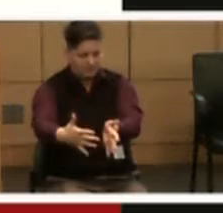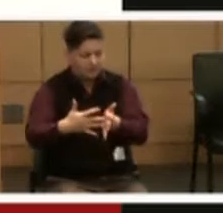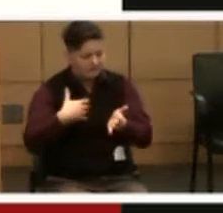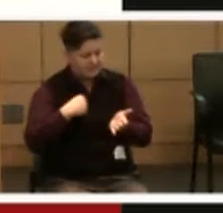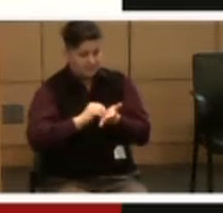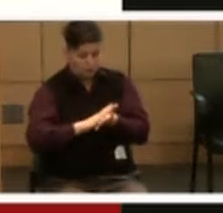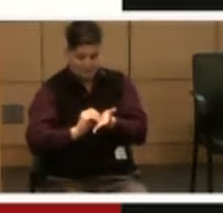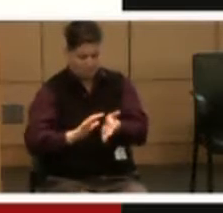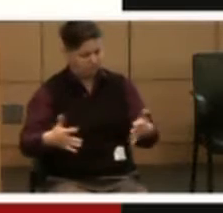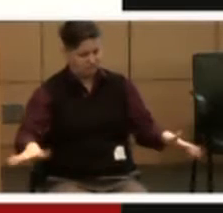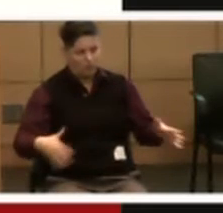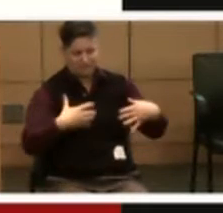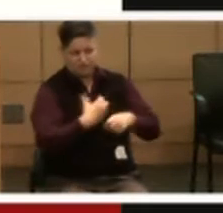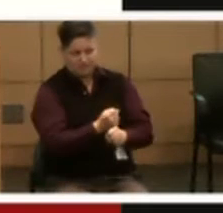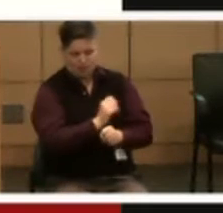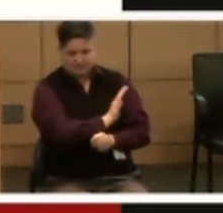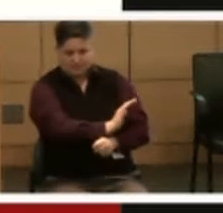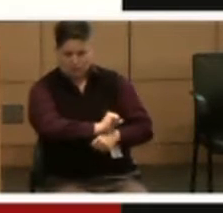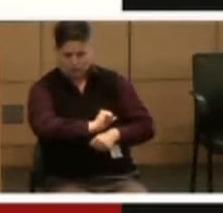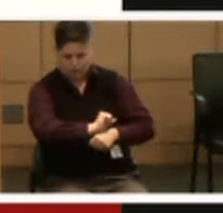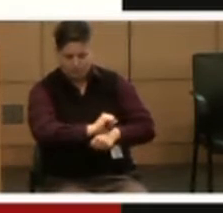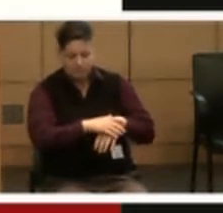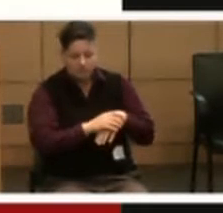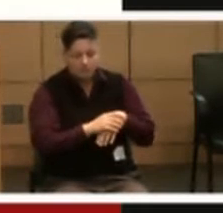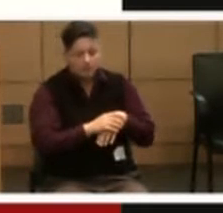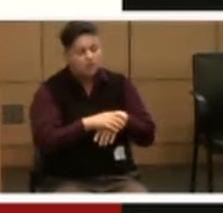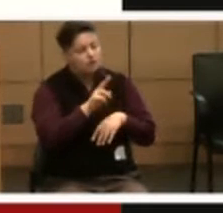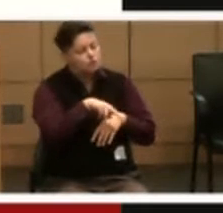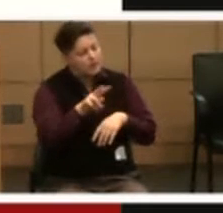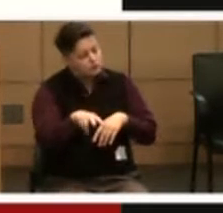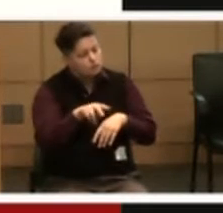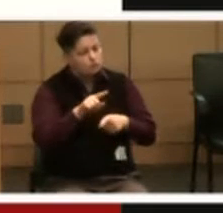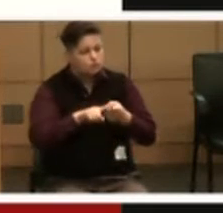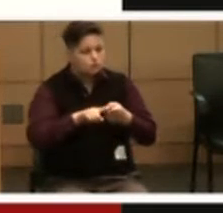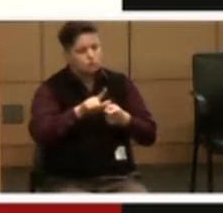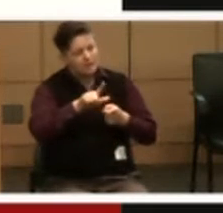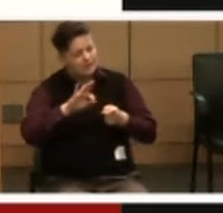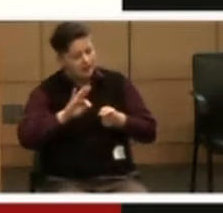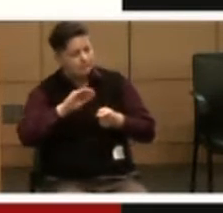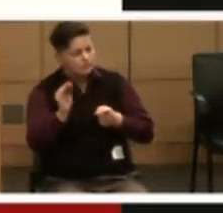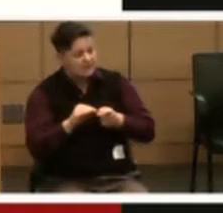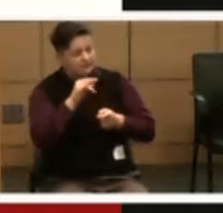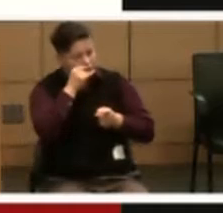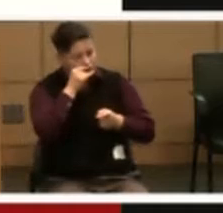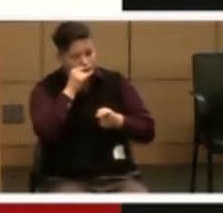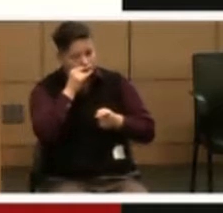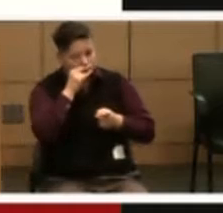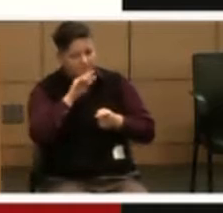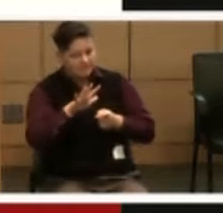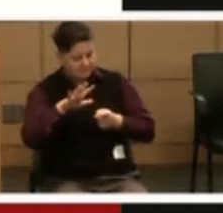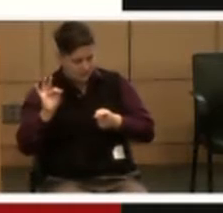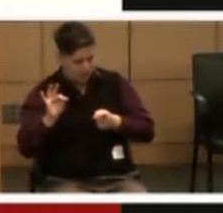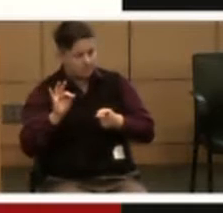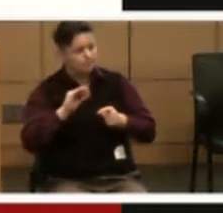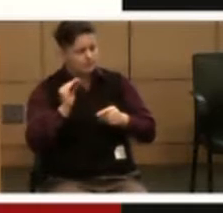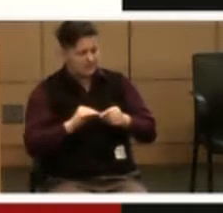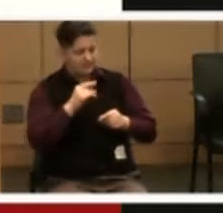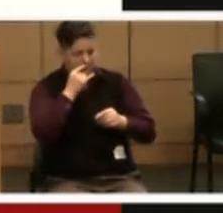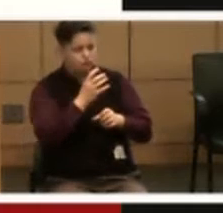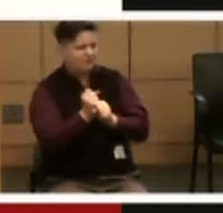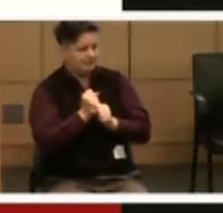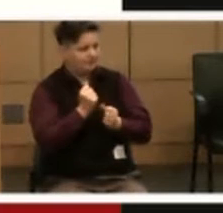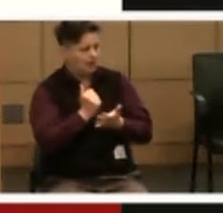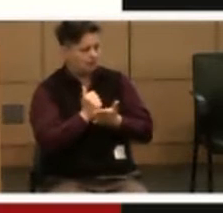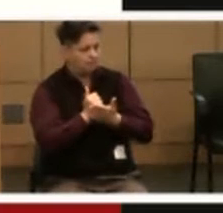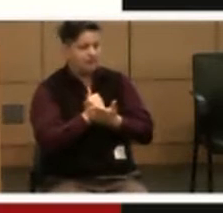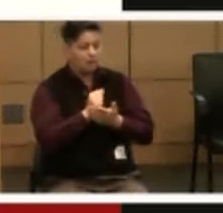what I just summarized here is that 22 to 59% of kids received additional help. That was documented back in the 80s and